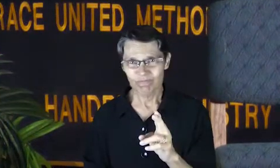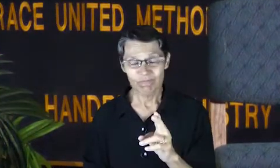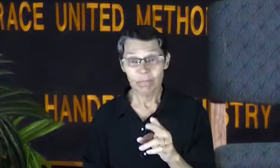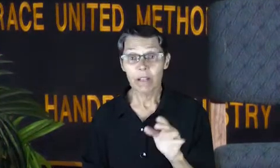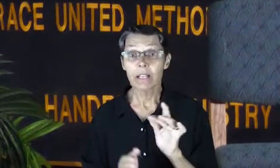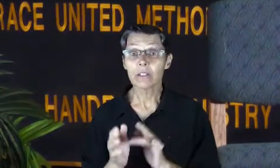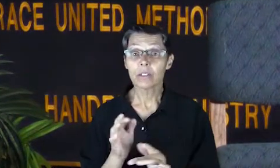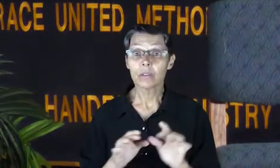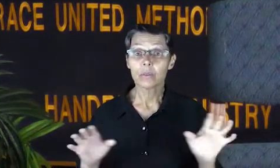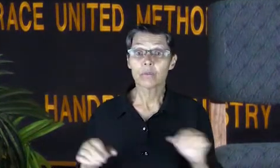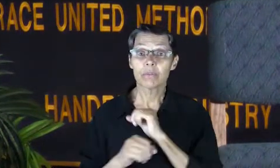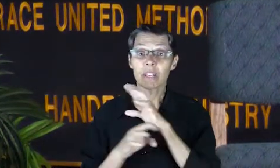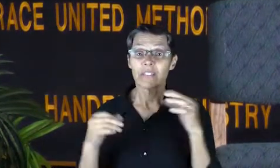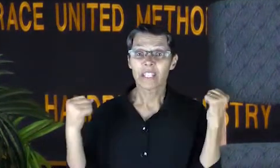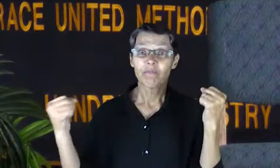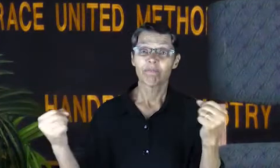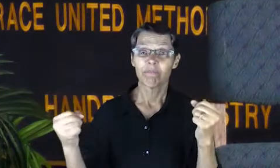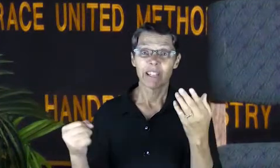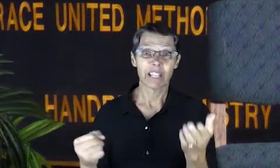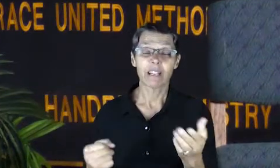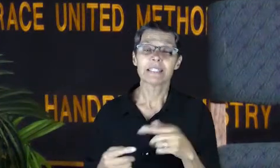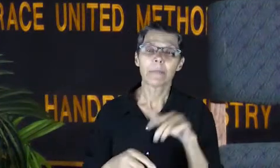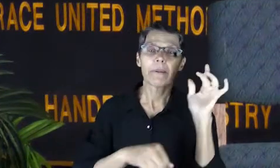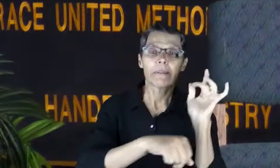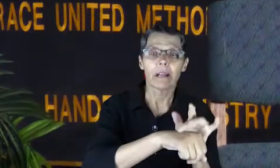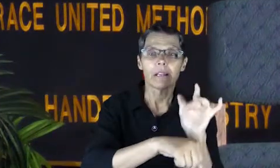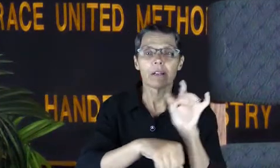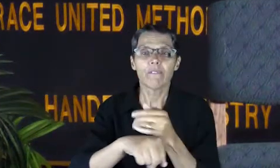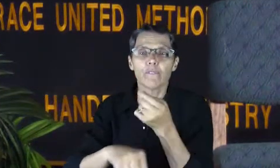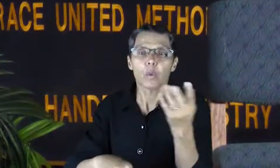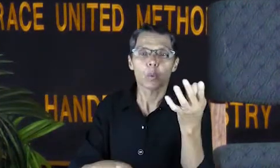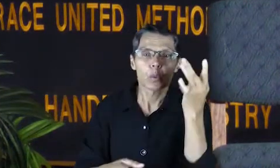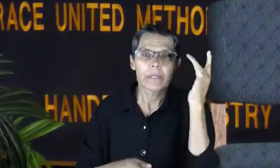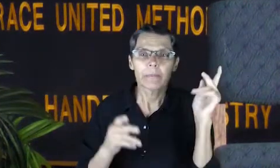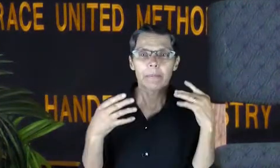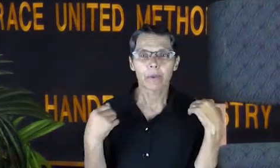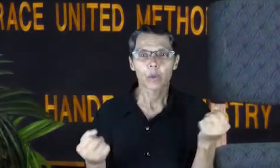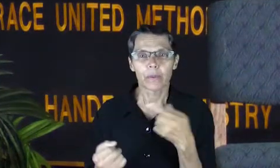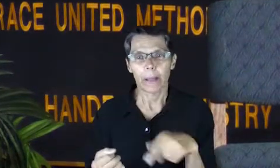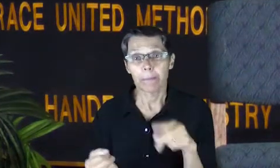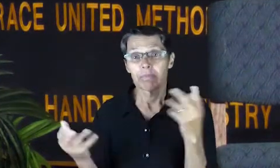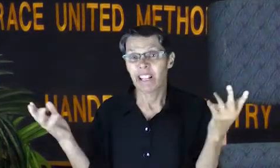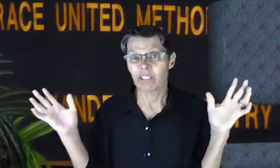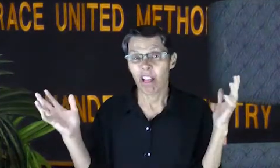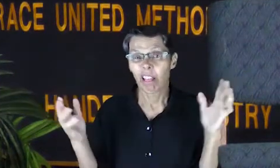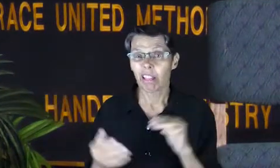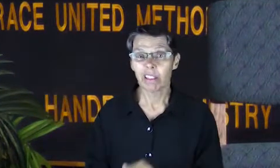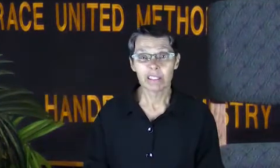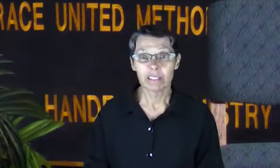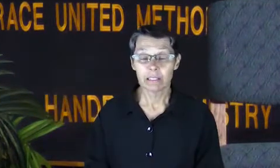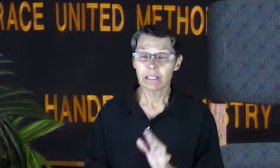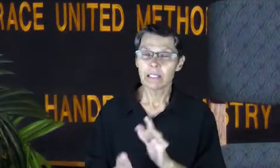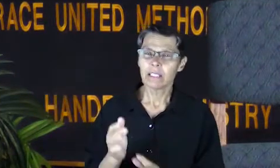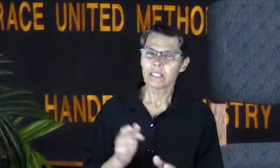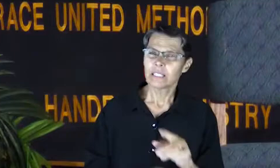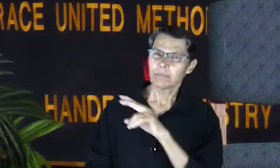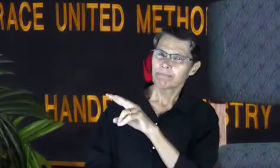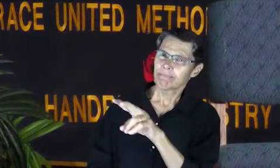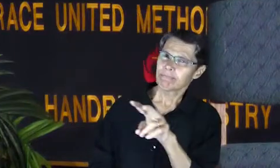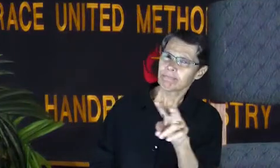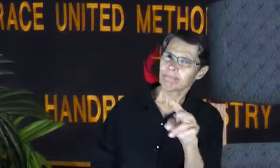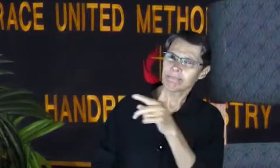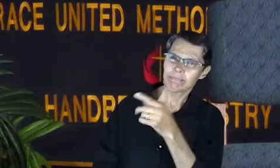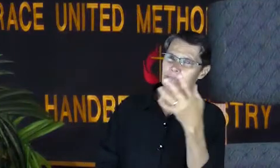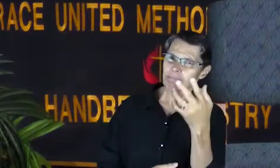And he could do no deed of power there, except that he laid his hands on a few sick people and cured them. And he was amazed at